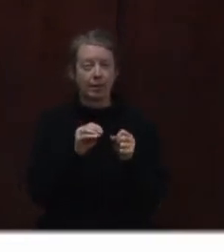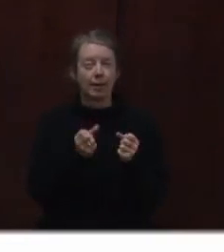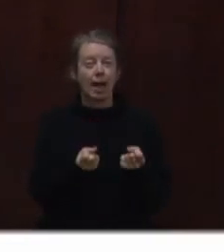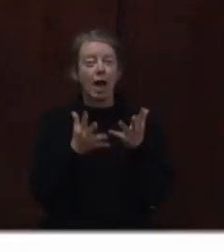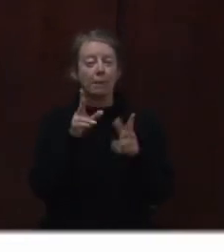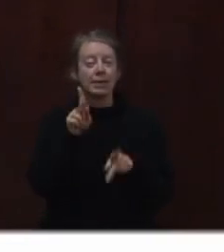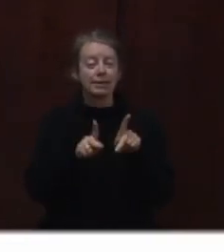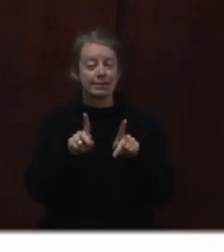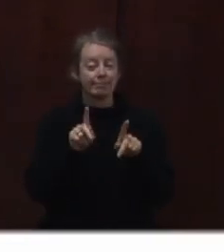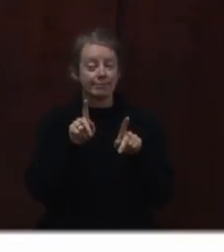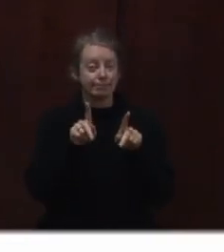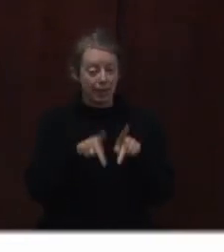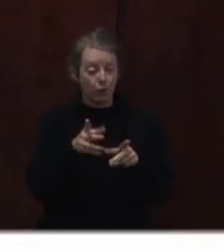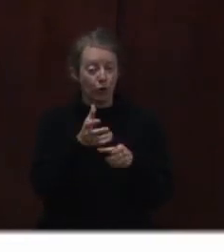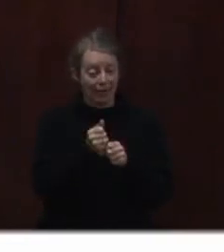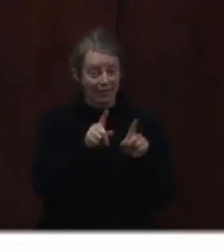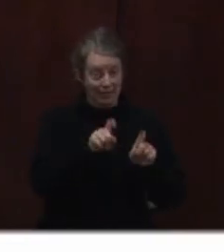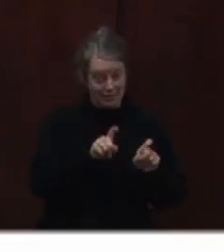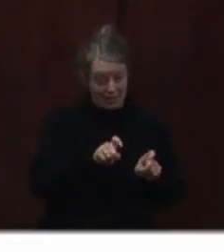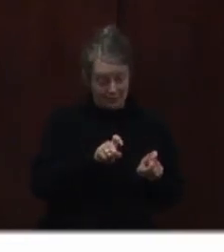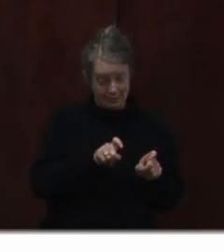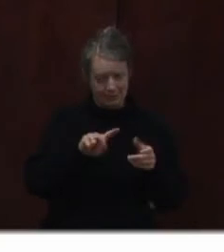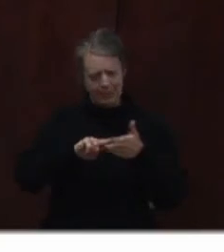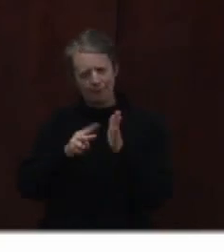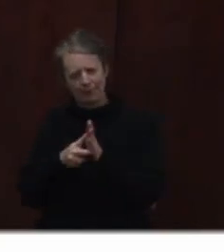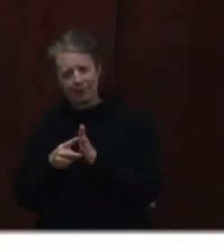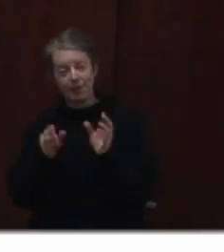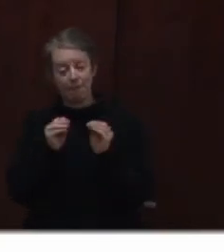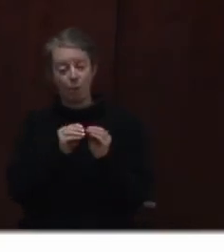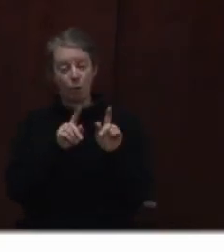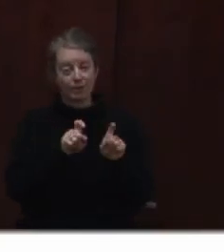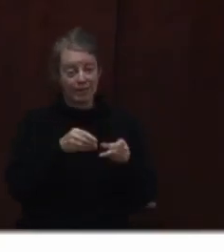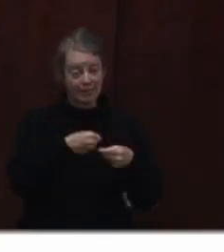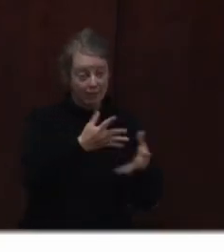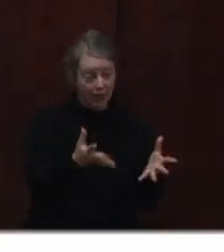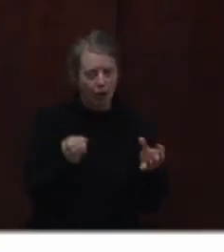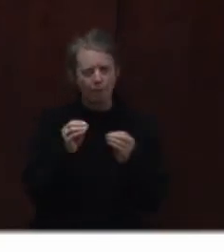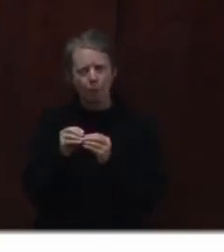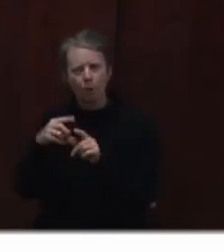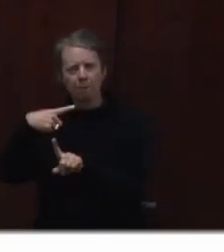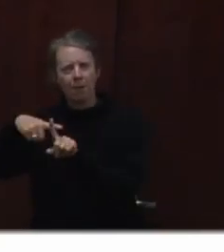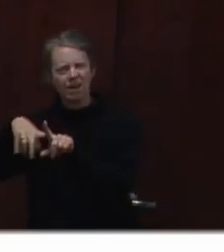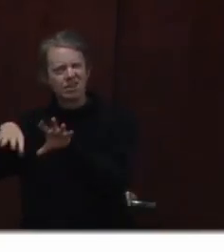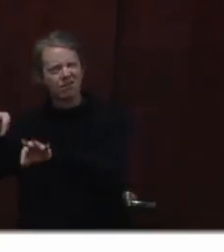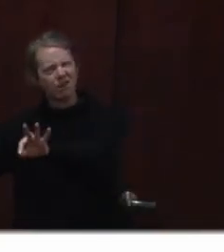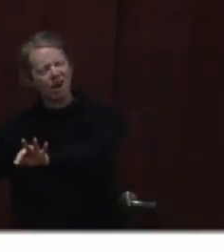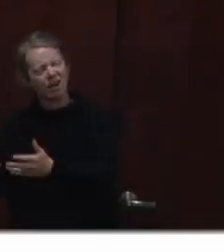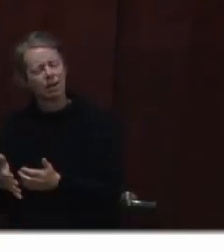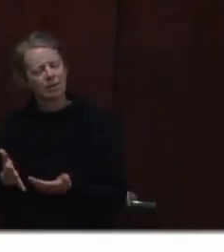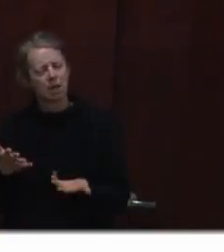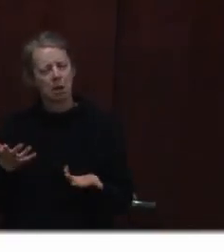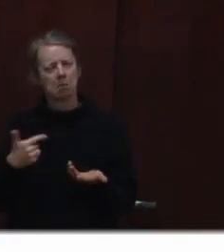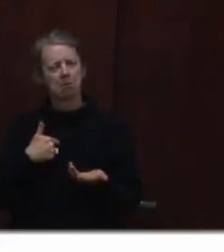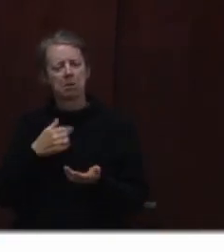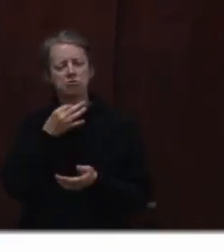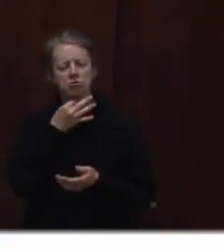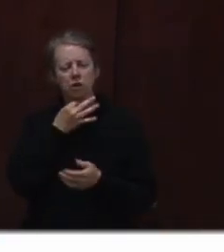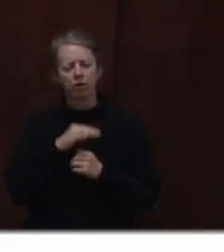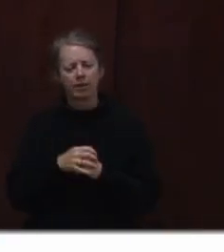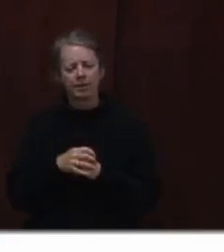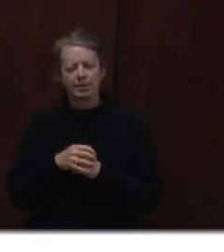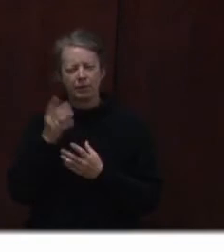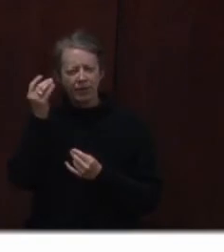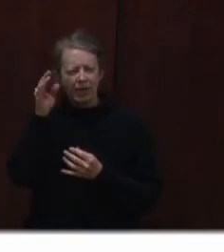While testing is good, the more you test, the more you're going to find per 100,000. So I just wanted to ask that question to kind of put into context as we look at that